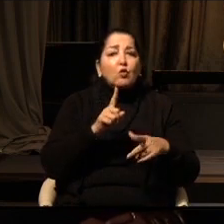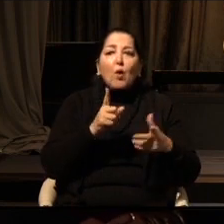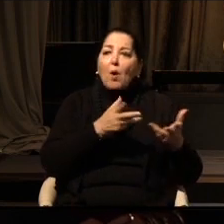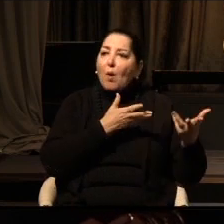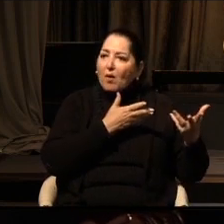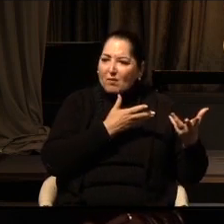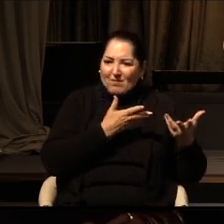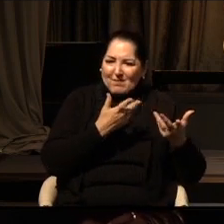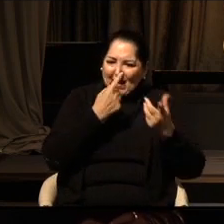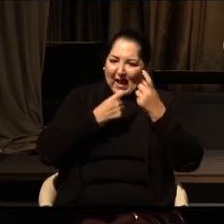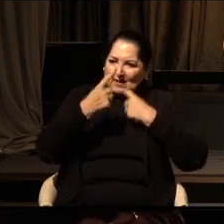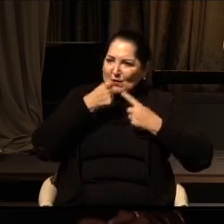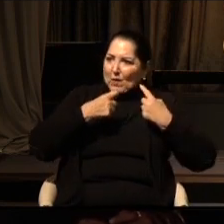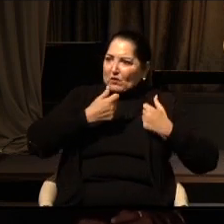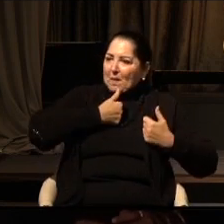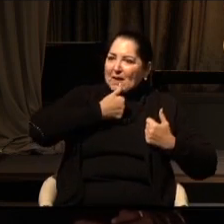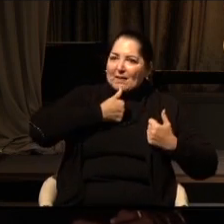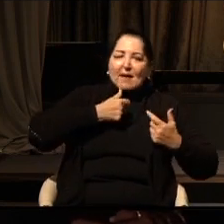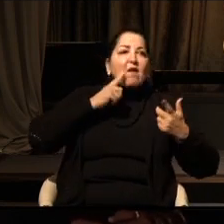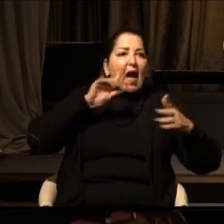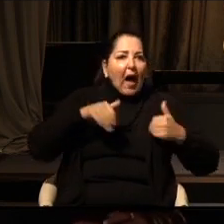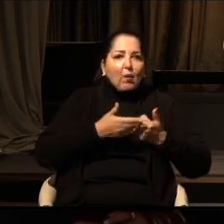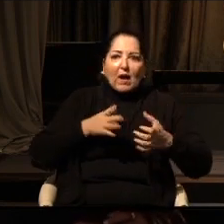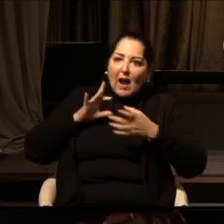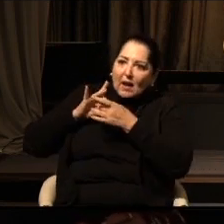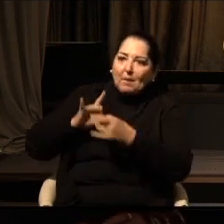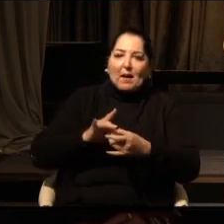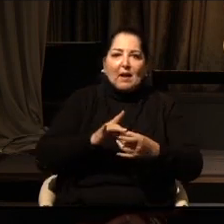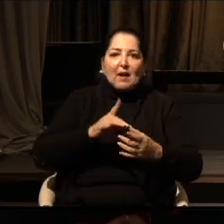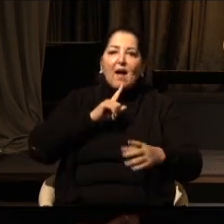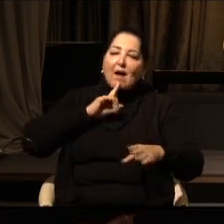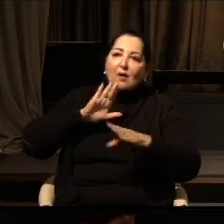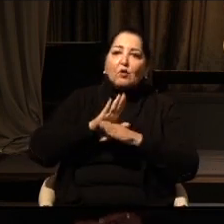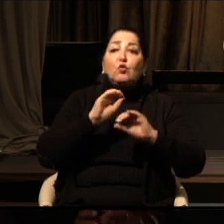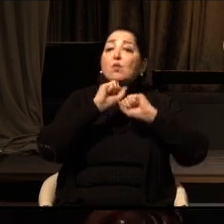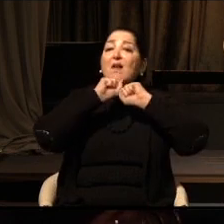commit, for at least today, to do nothing without joy.